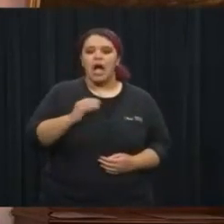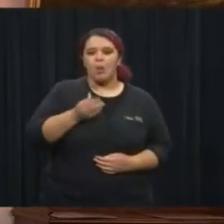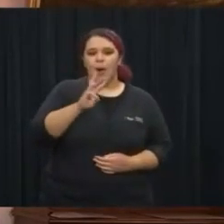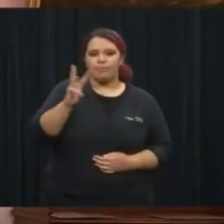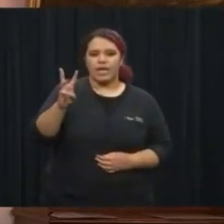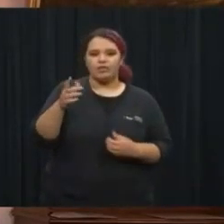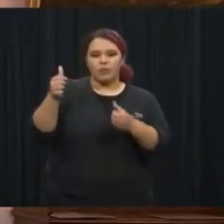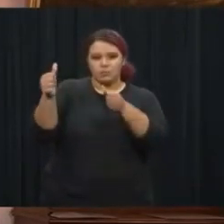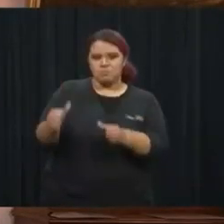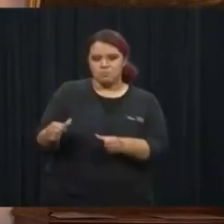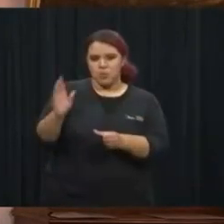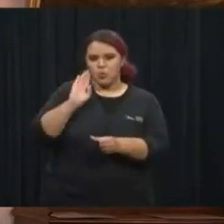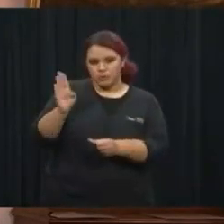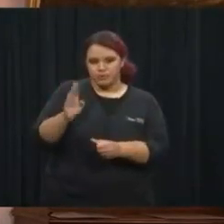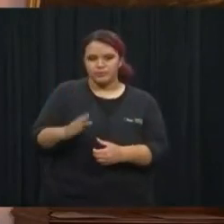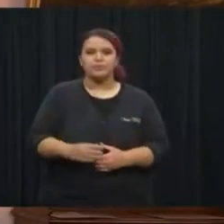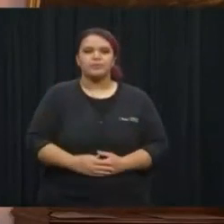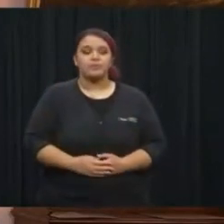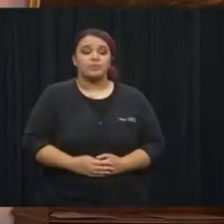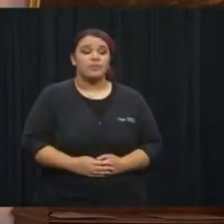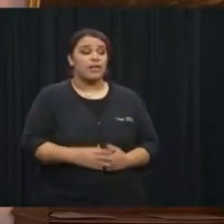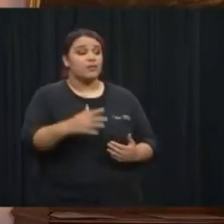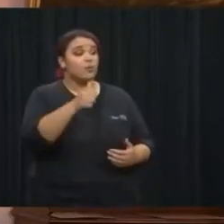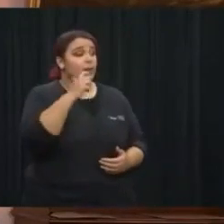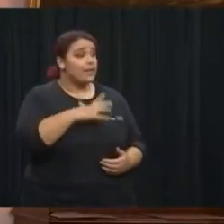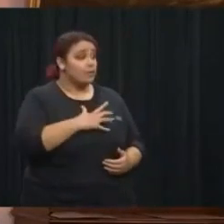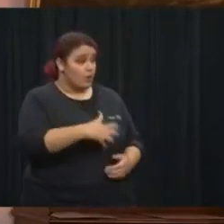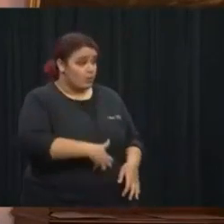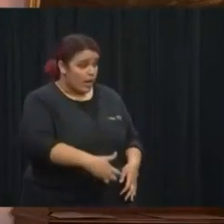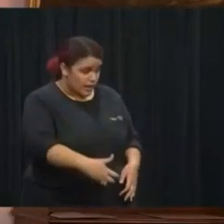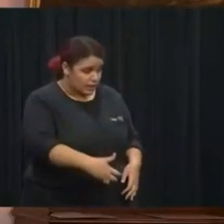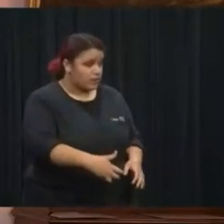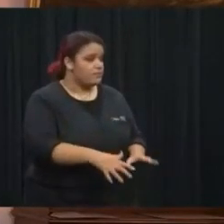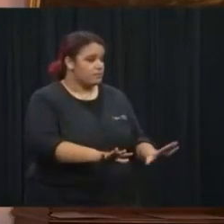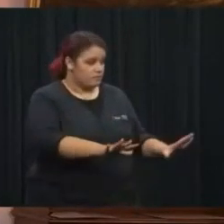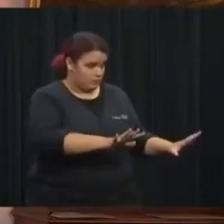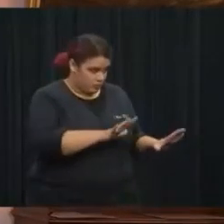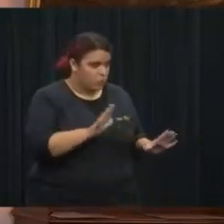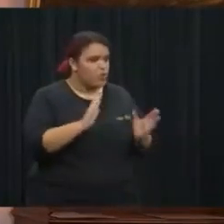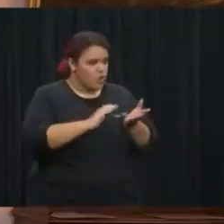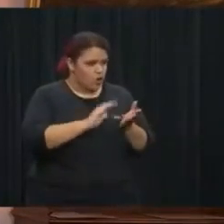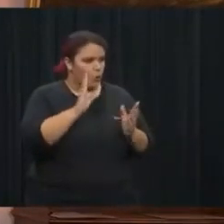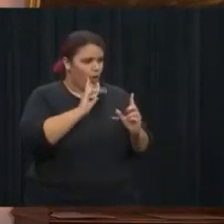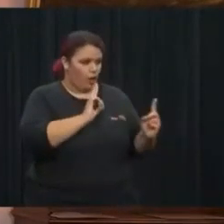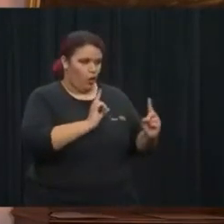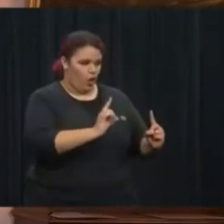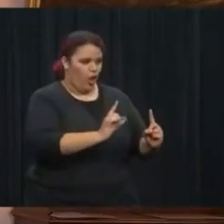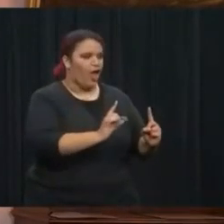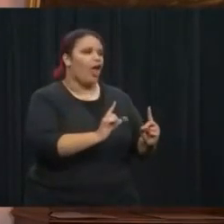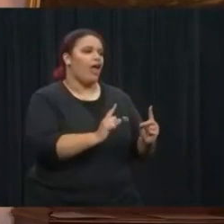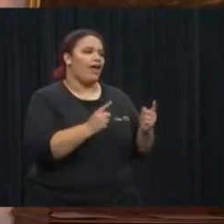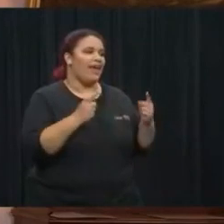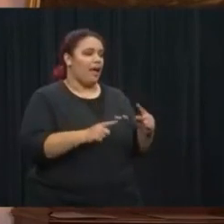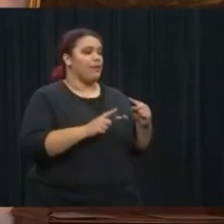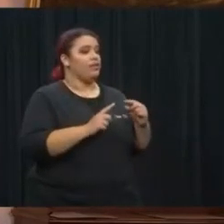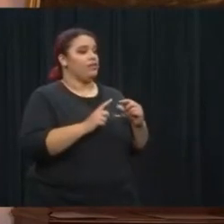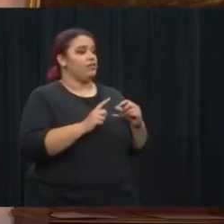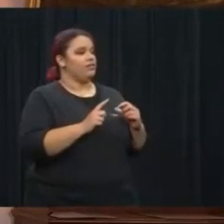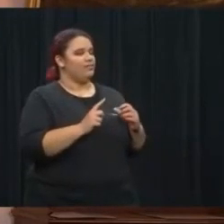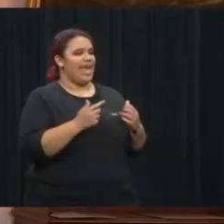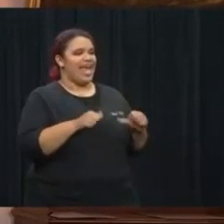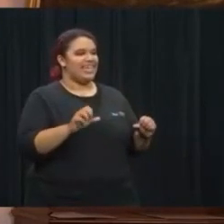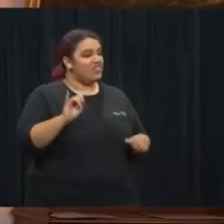many cases of COVID-19 we have in Ohio of people under the age of 18? And then also, the